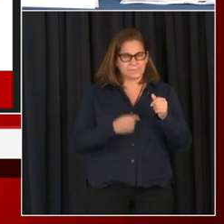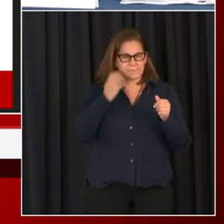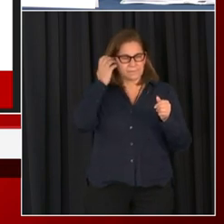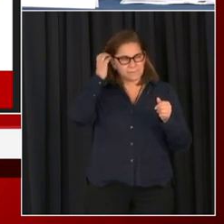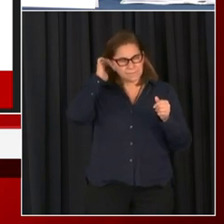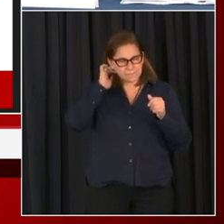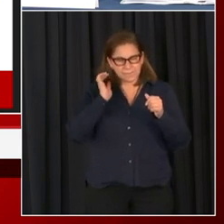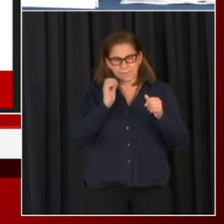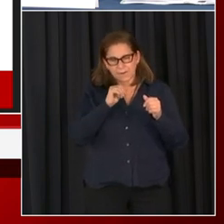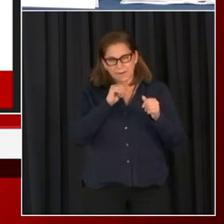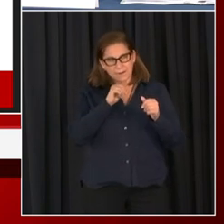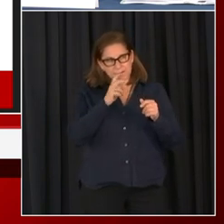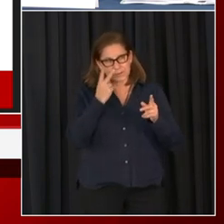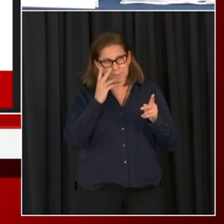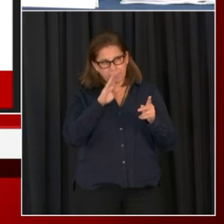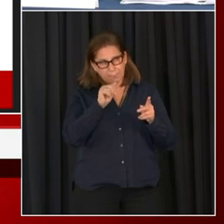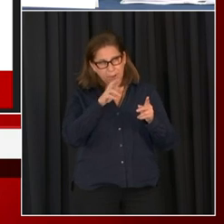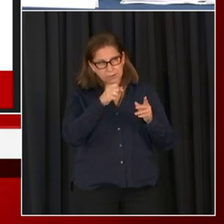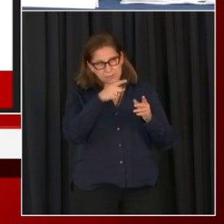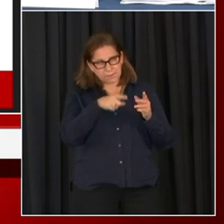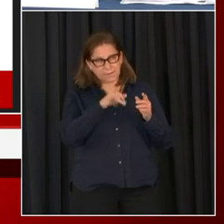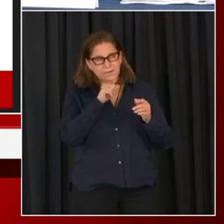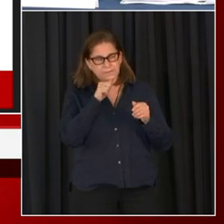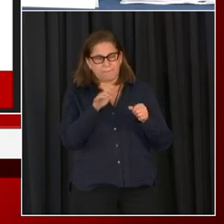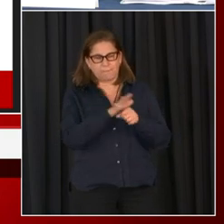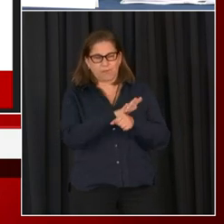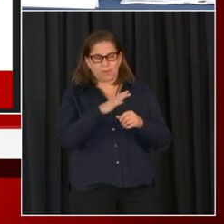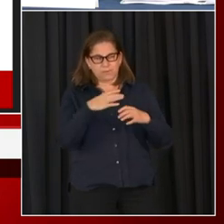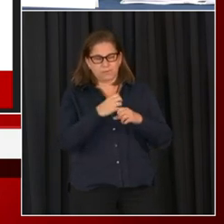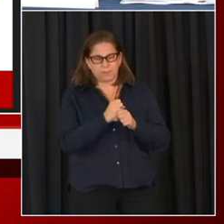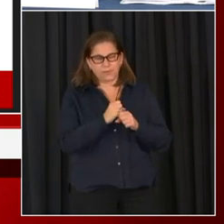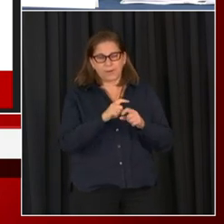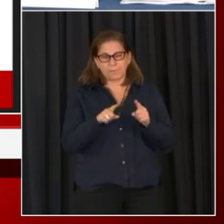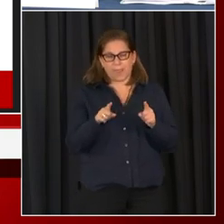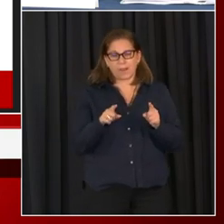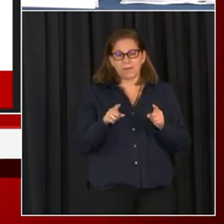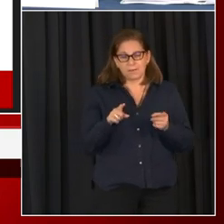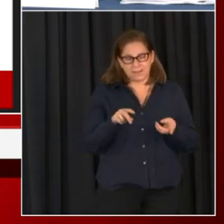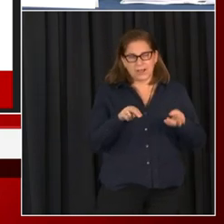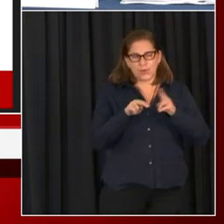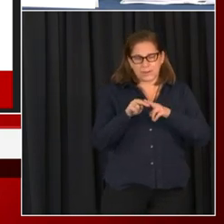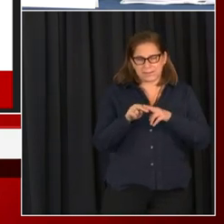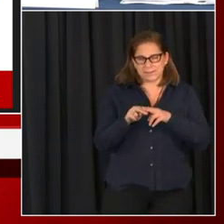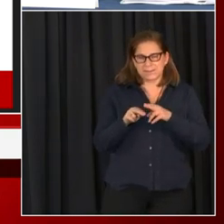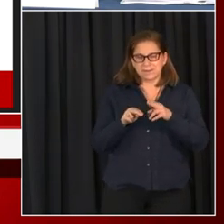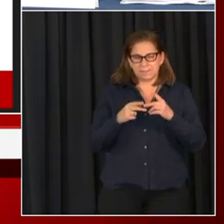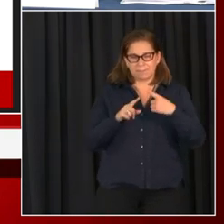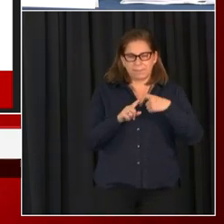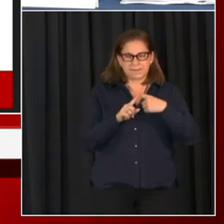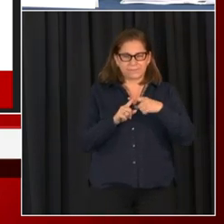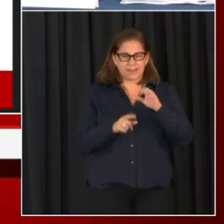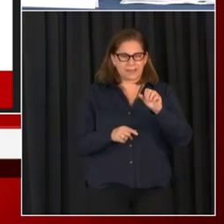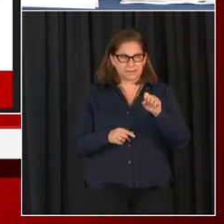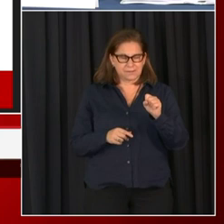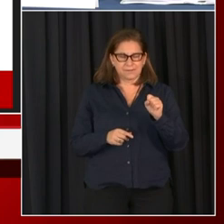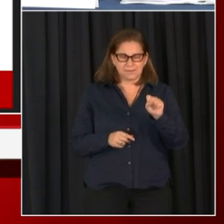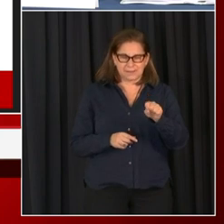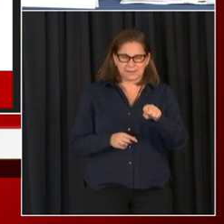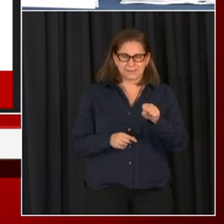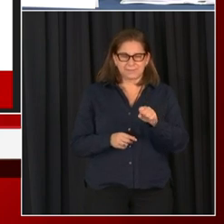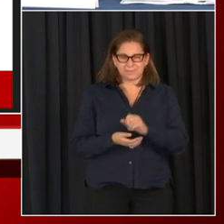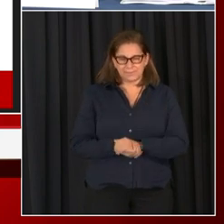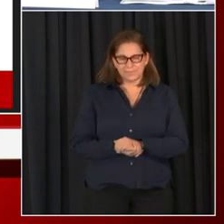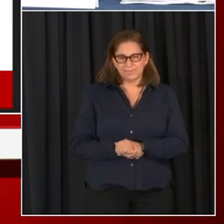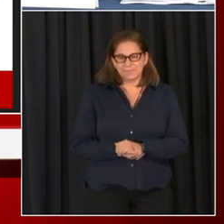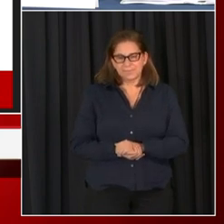that we had, about 23 of those case interviews reported having participated in